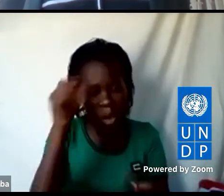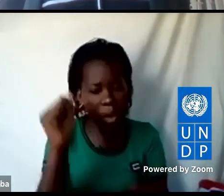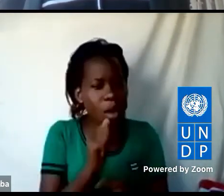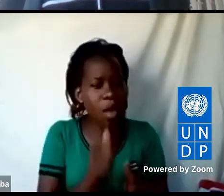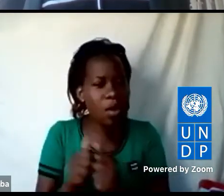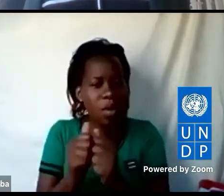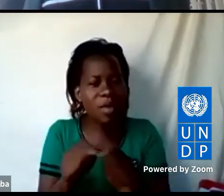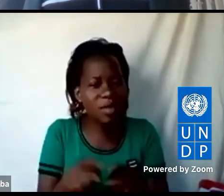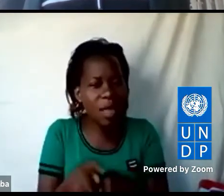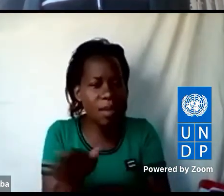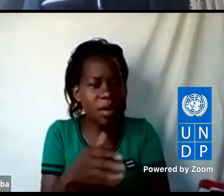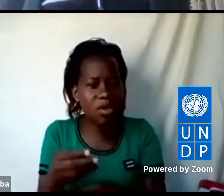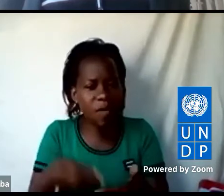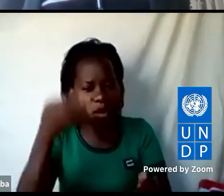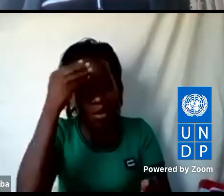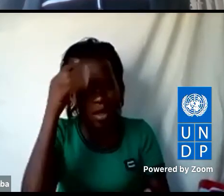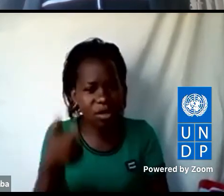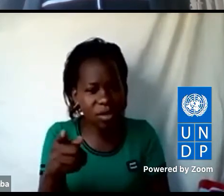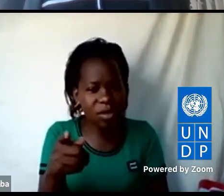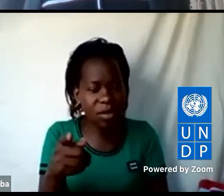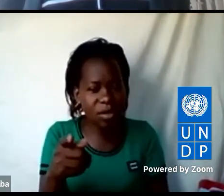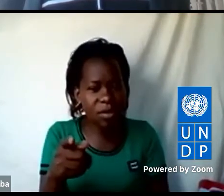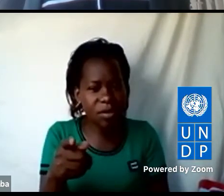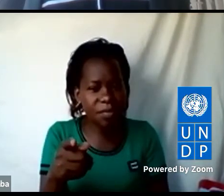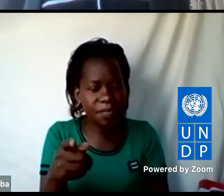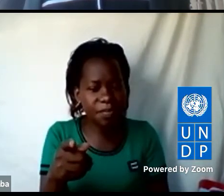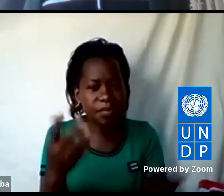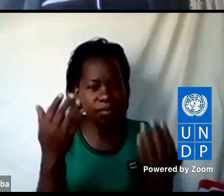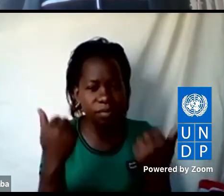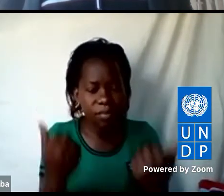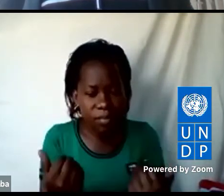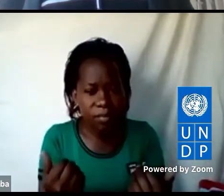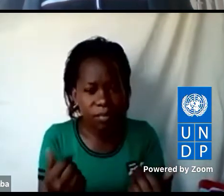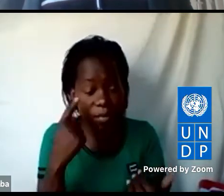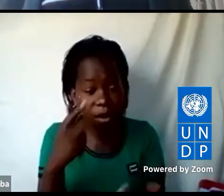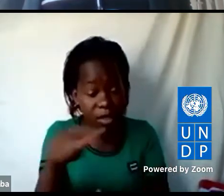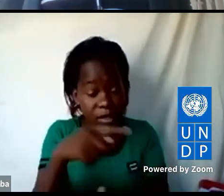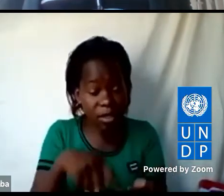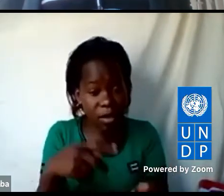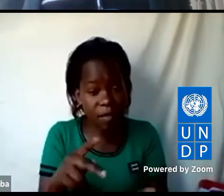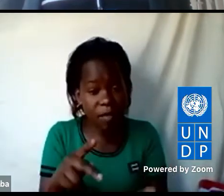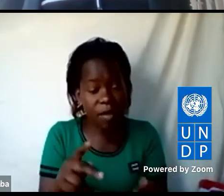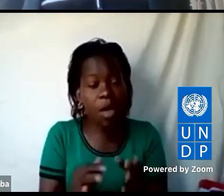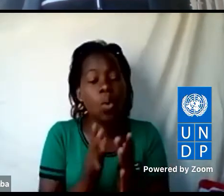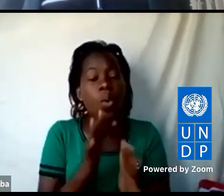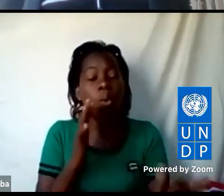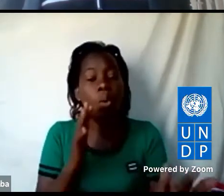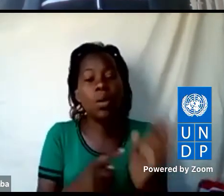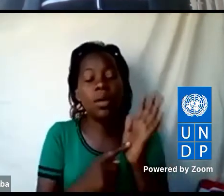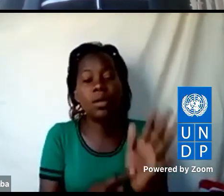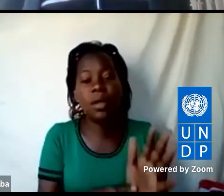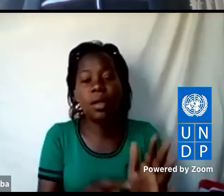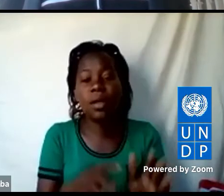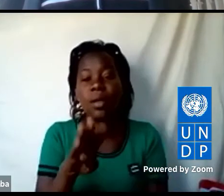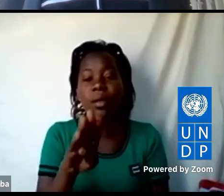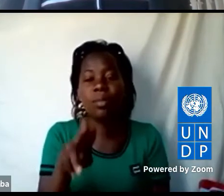Education, we've designated centers of excellence for manufacturing. One of them is UTC Bushenyi,